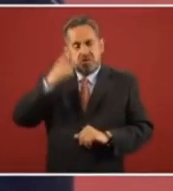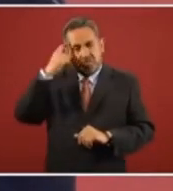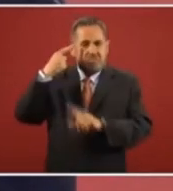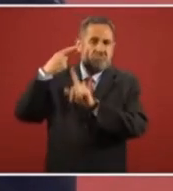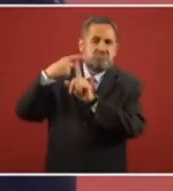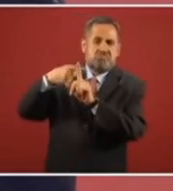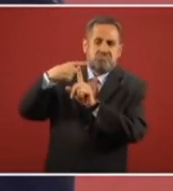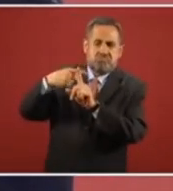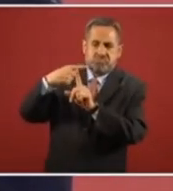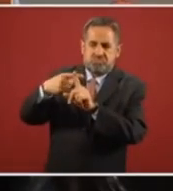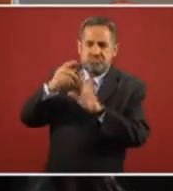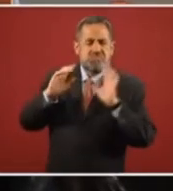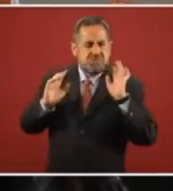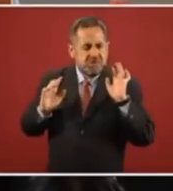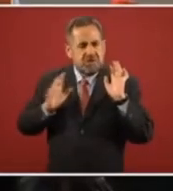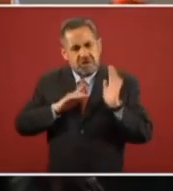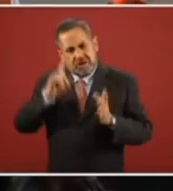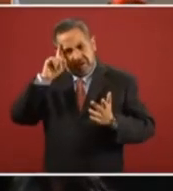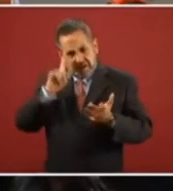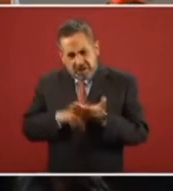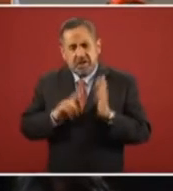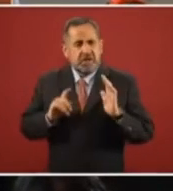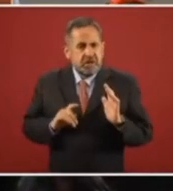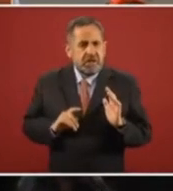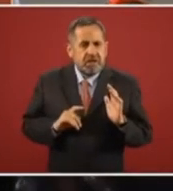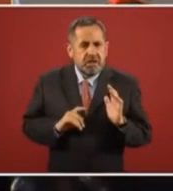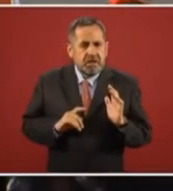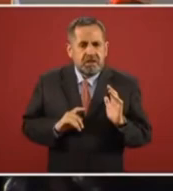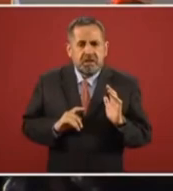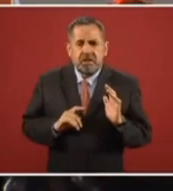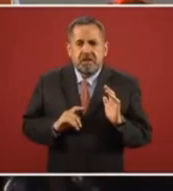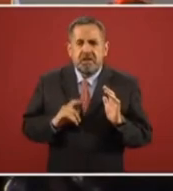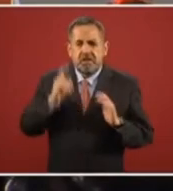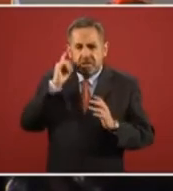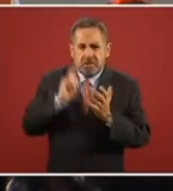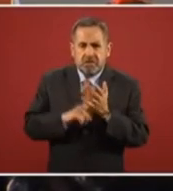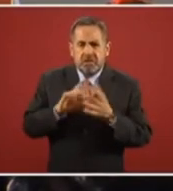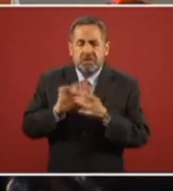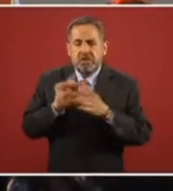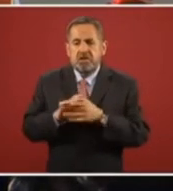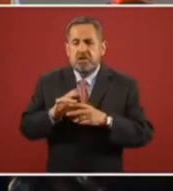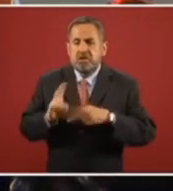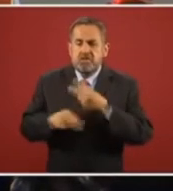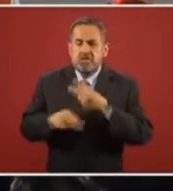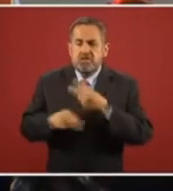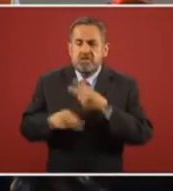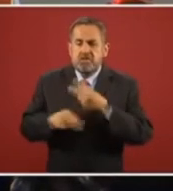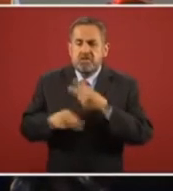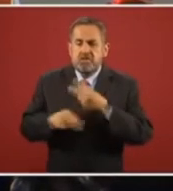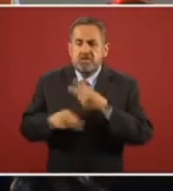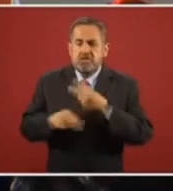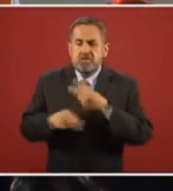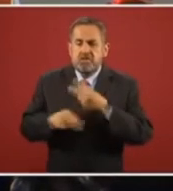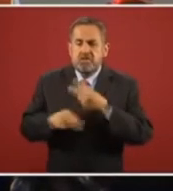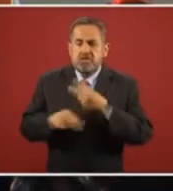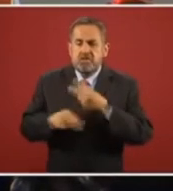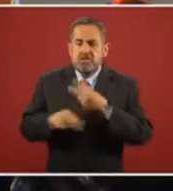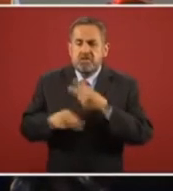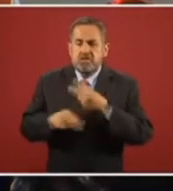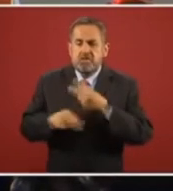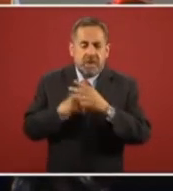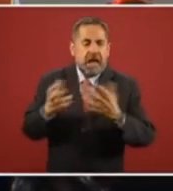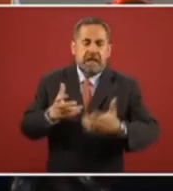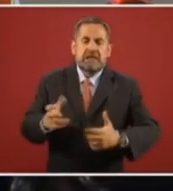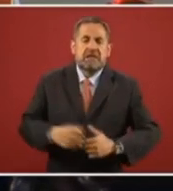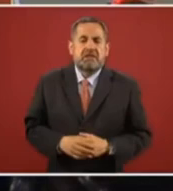I believe that it will